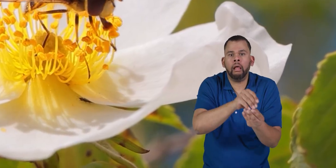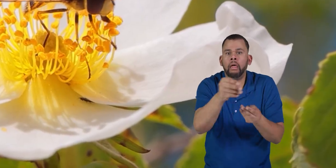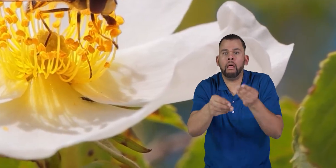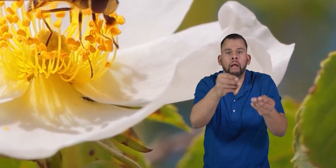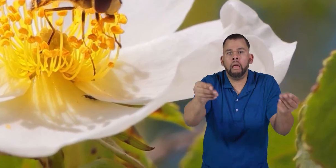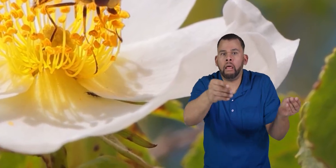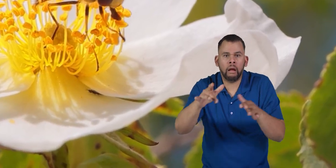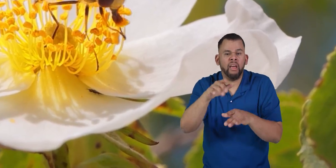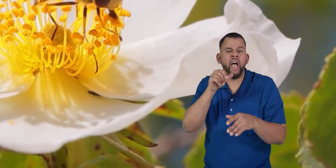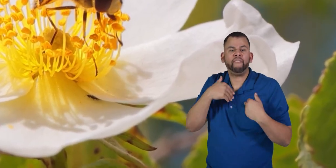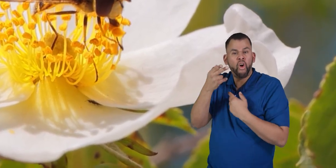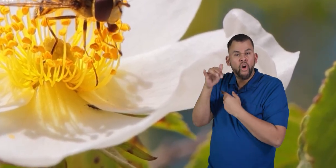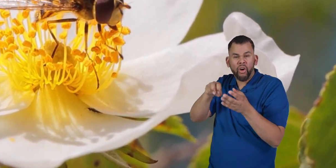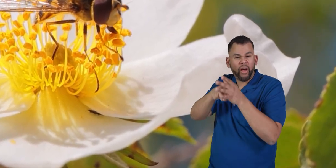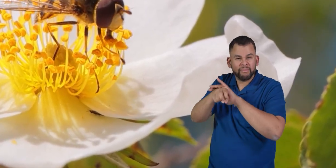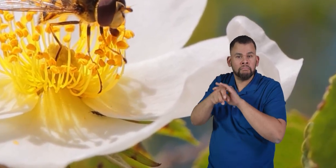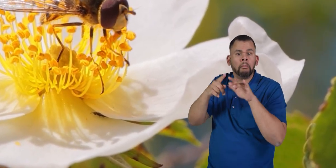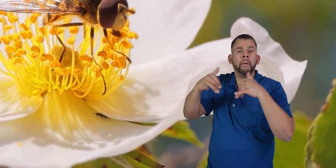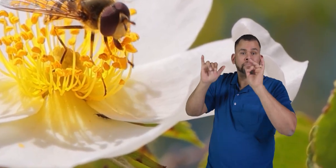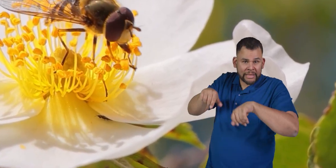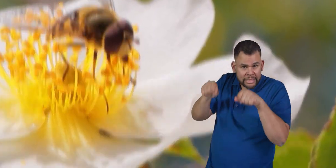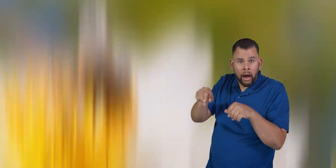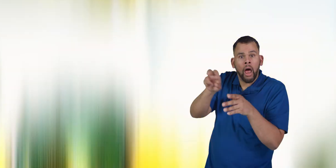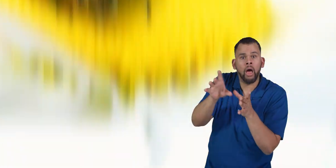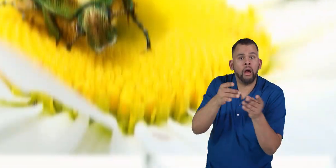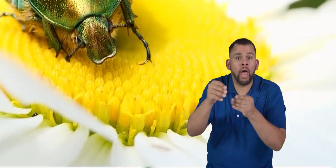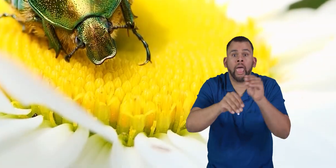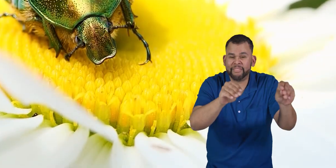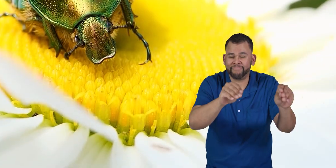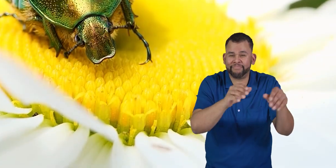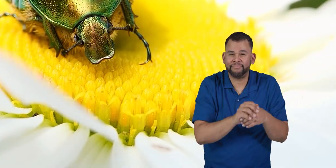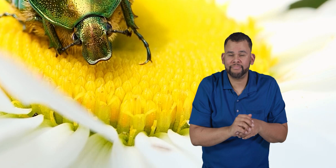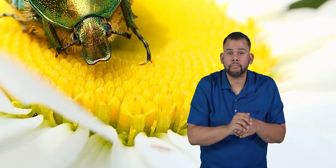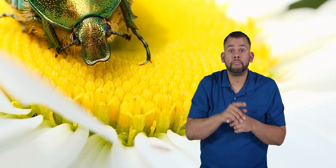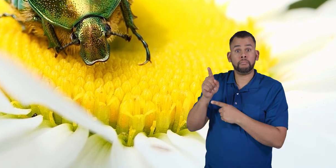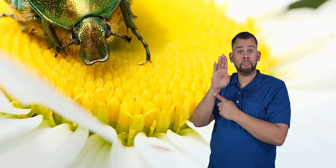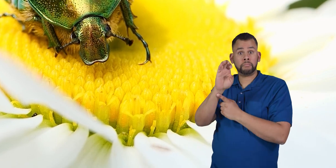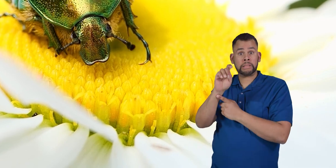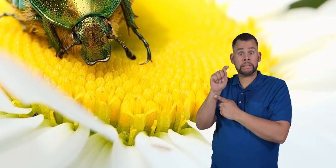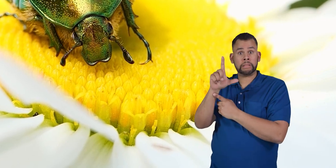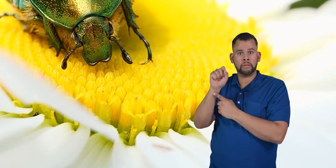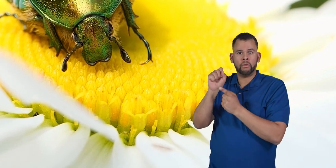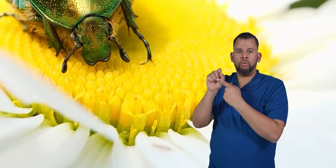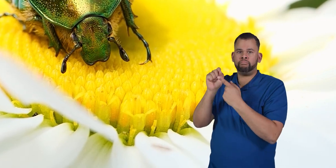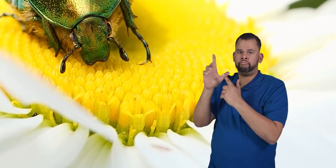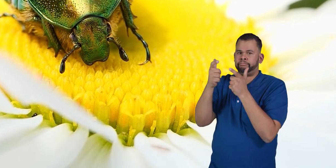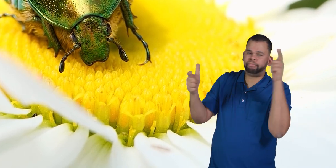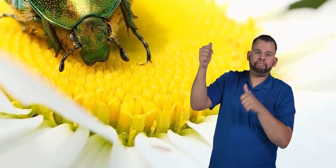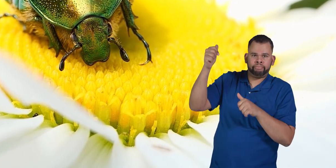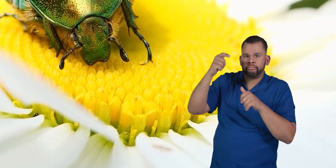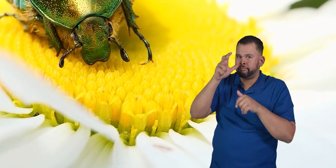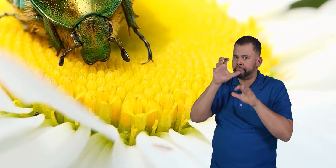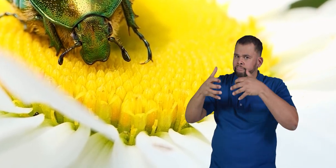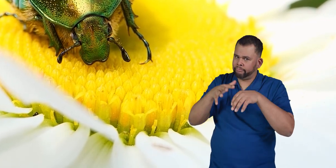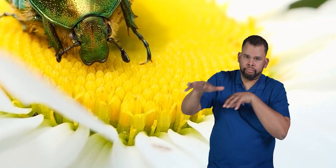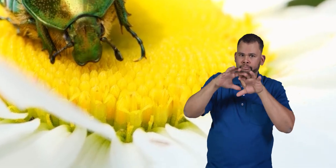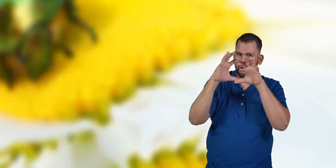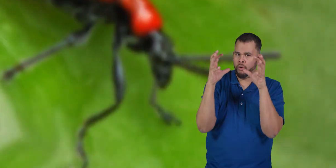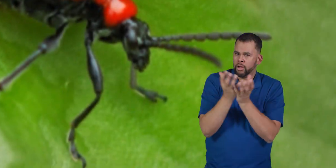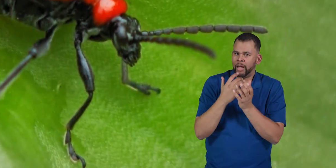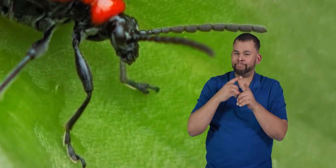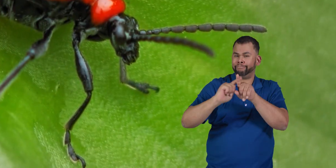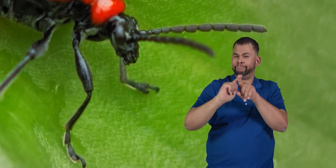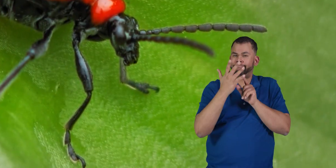we forget that they are helpful pollinators too beetles are the most diverse group of organisms in the world